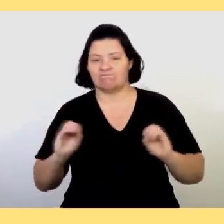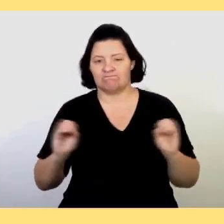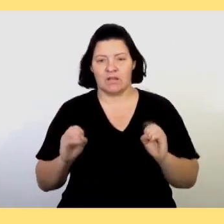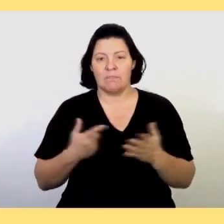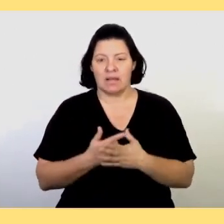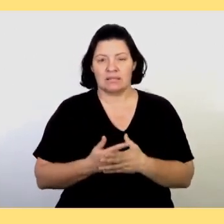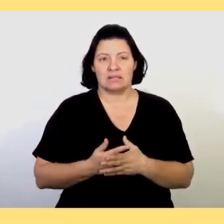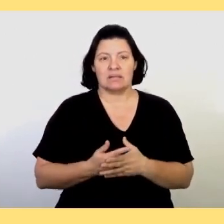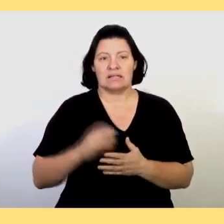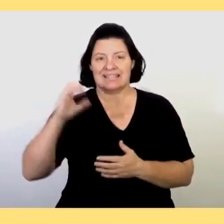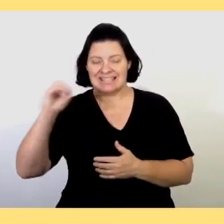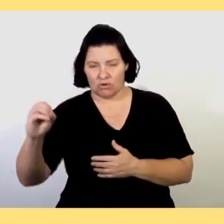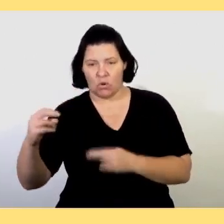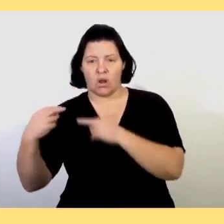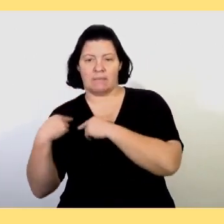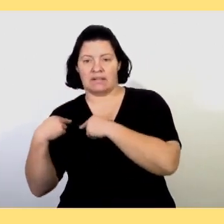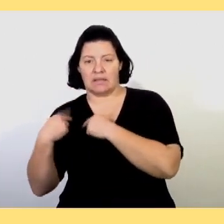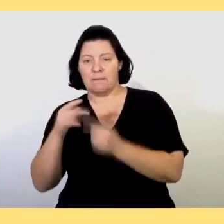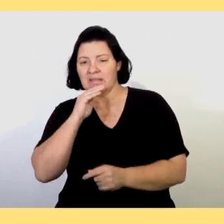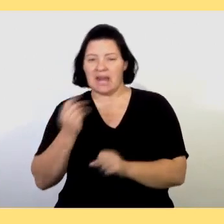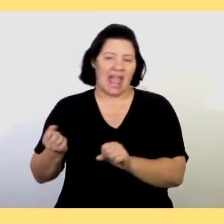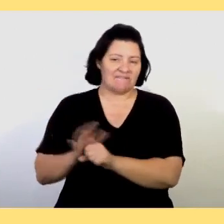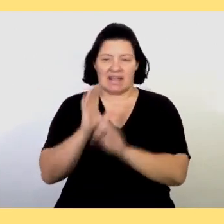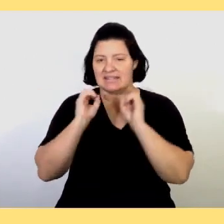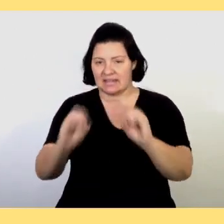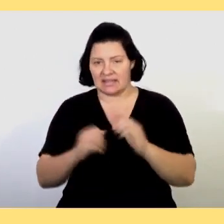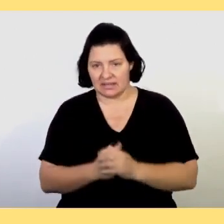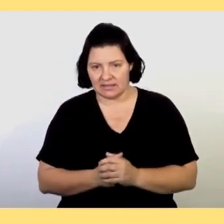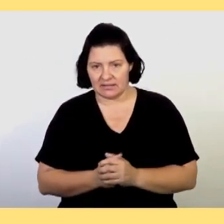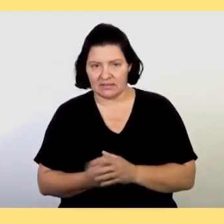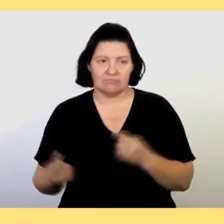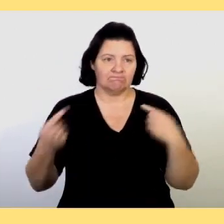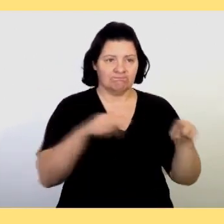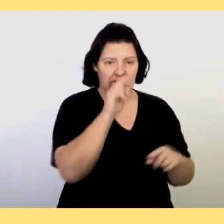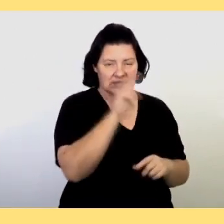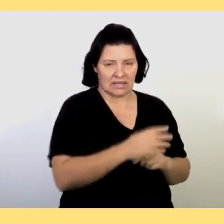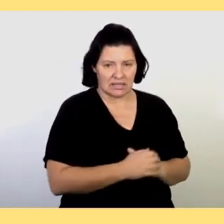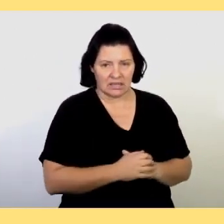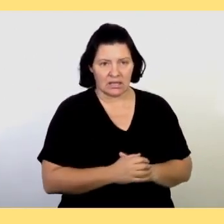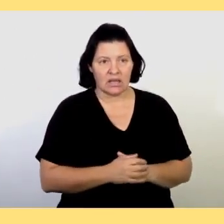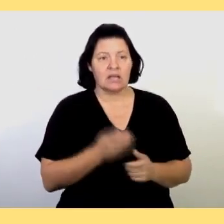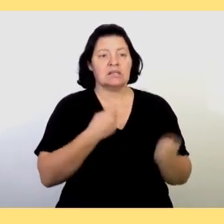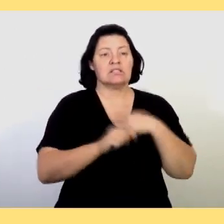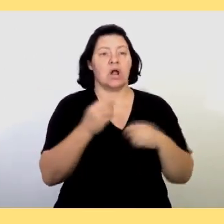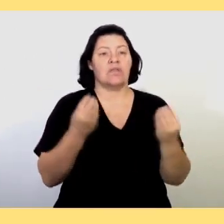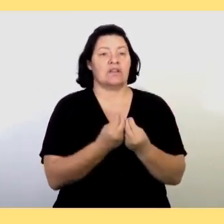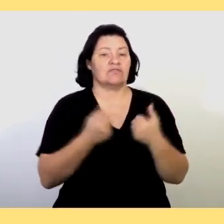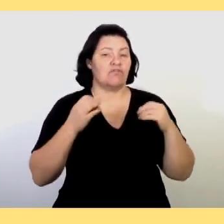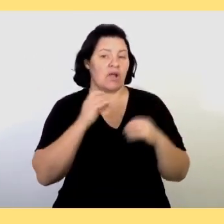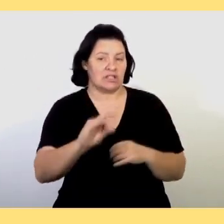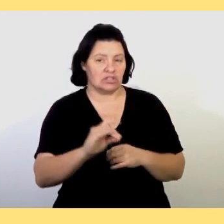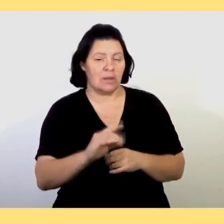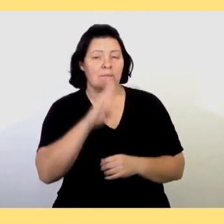you need to put a 0 under liabilities to show that there is no effect. Let's come here and see this one. Sold goods for cash.